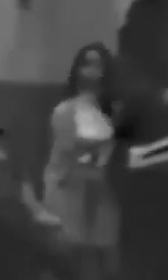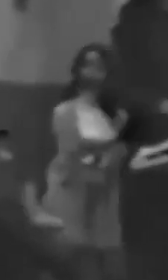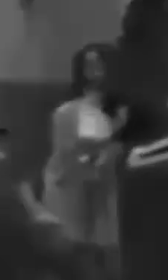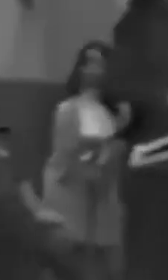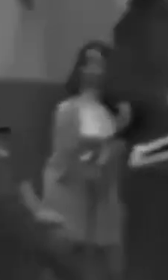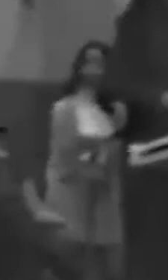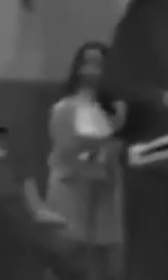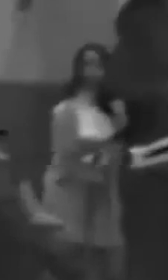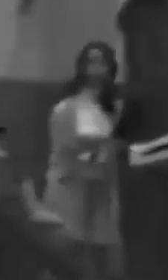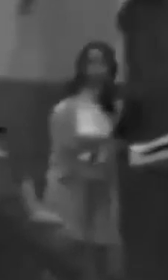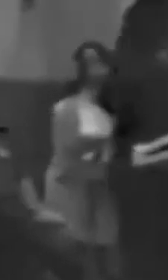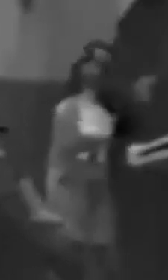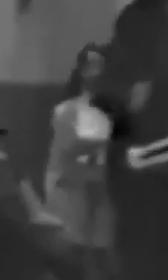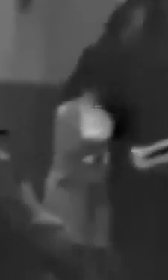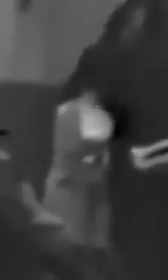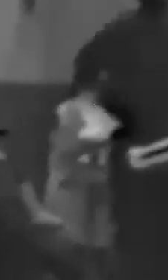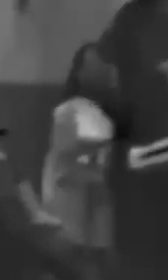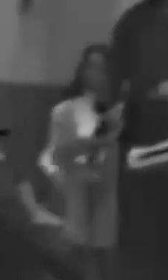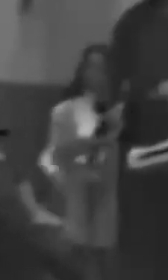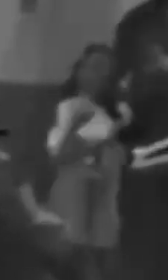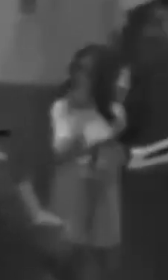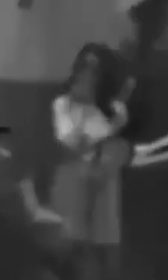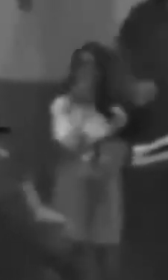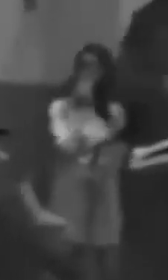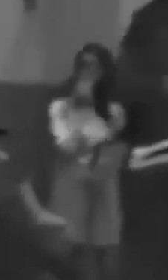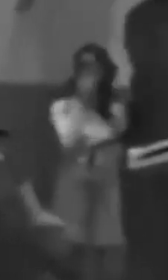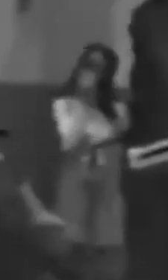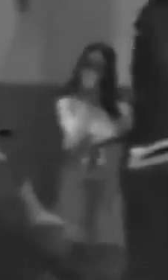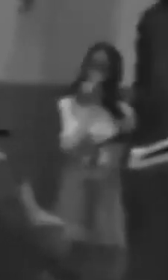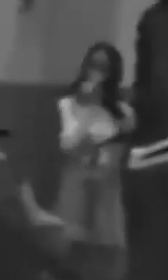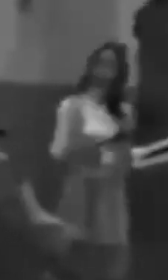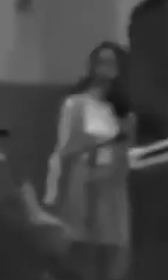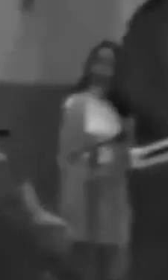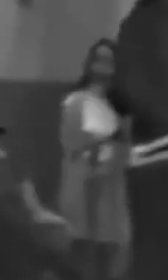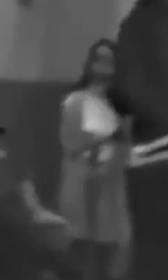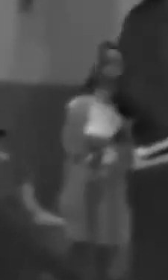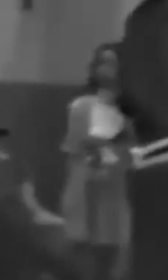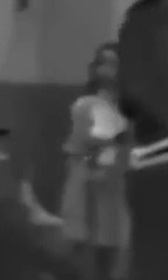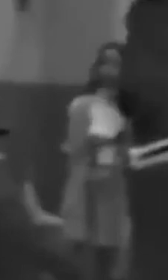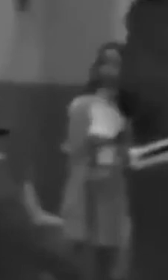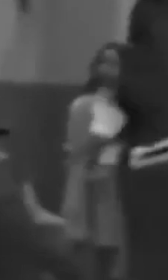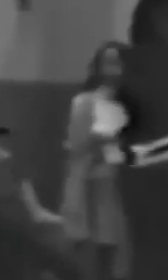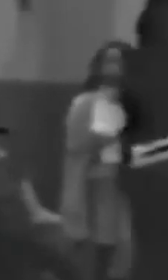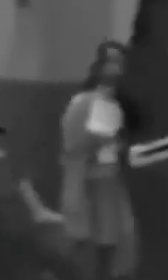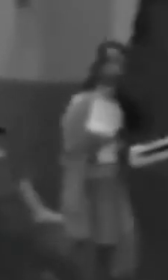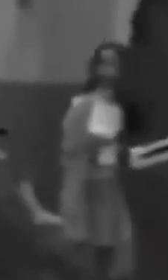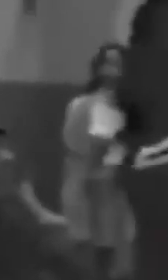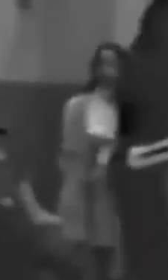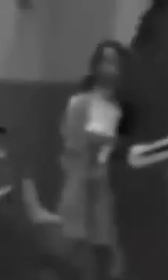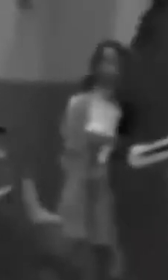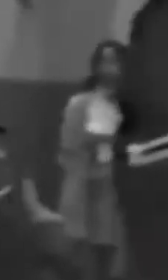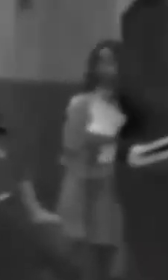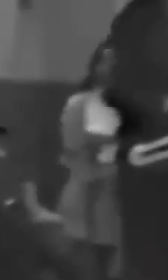disrupt. And I'm talking about all of Nixon's pronouncements about welfare. You know, he's been ranting